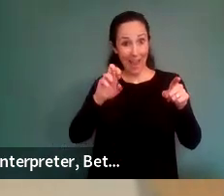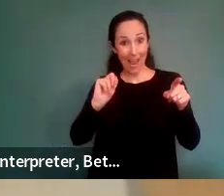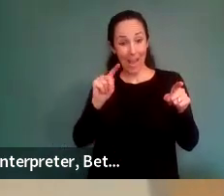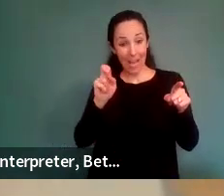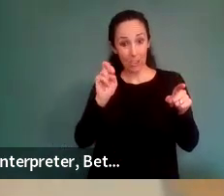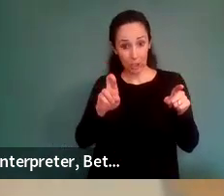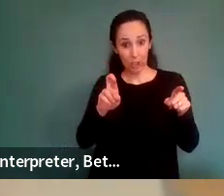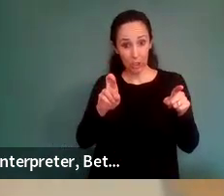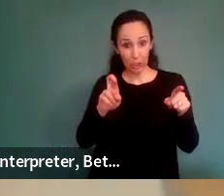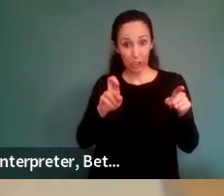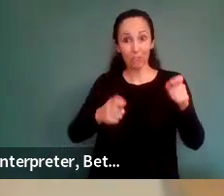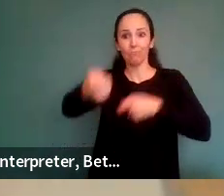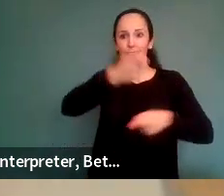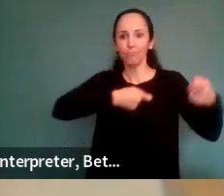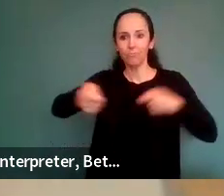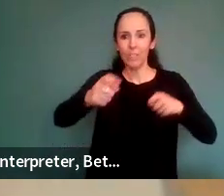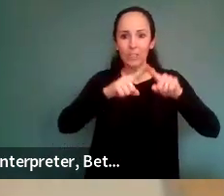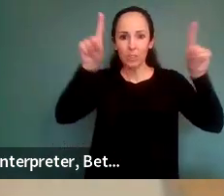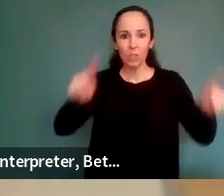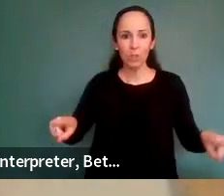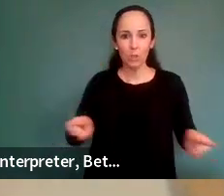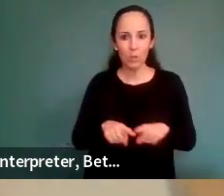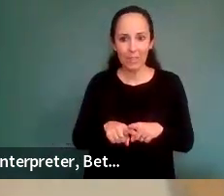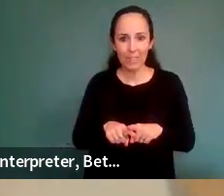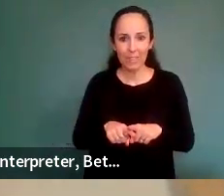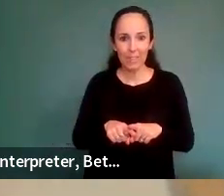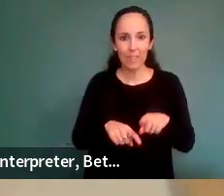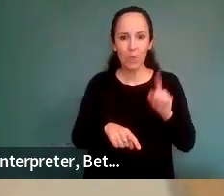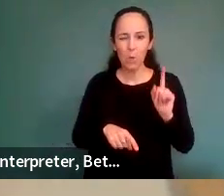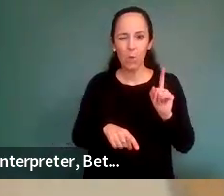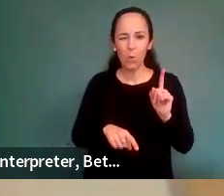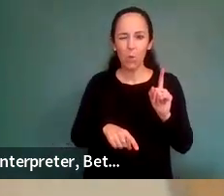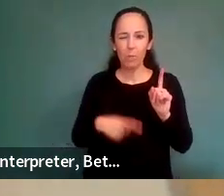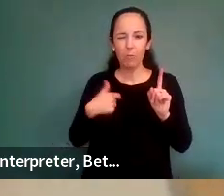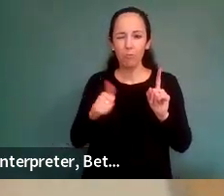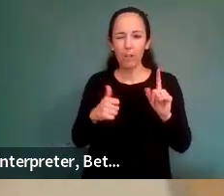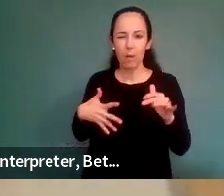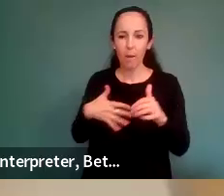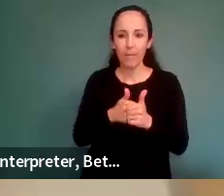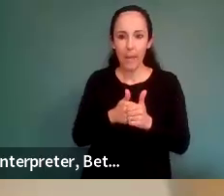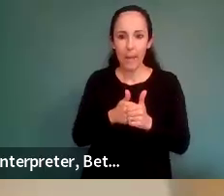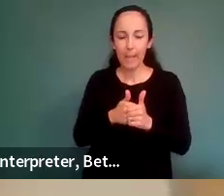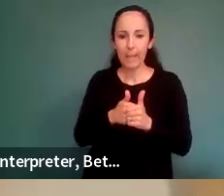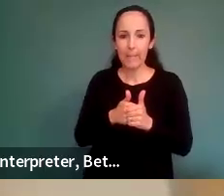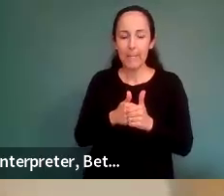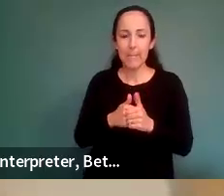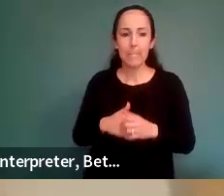it changed the screen on me. Let me see if I can update this.